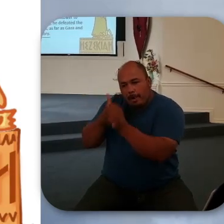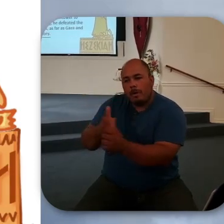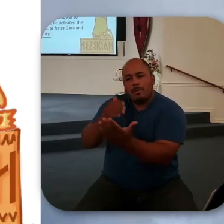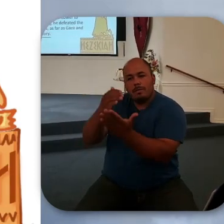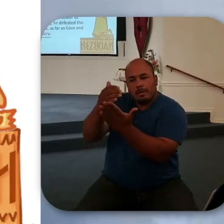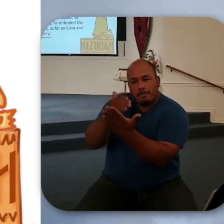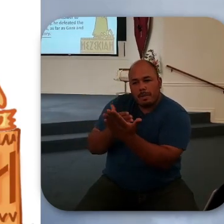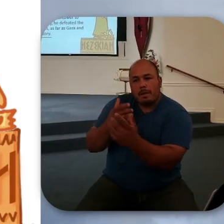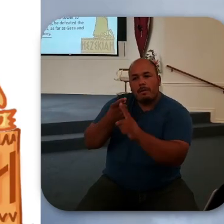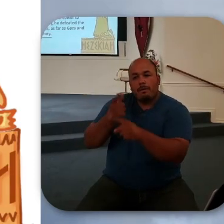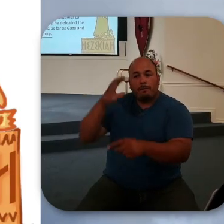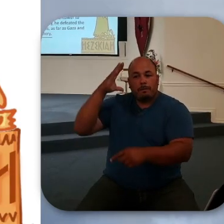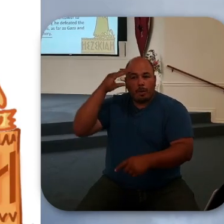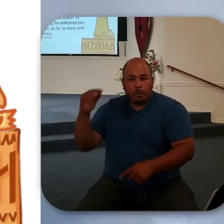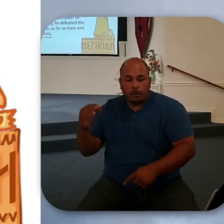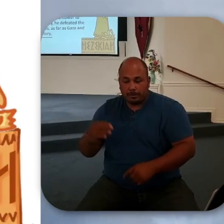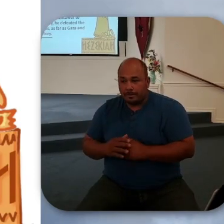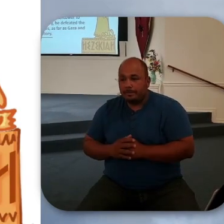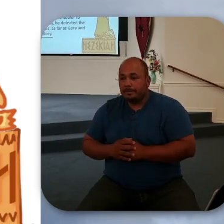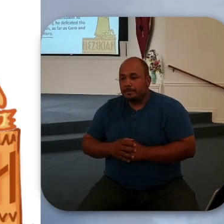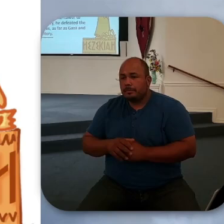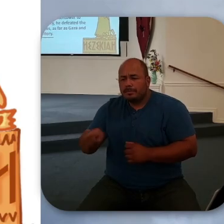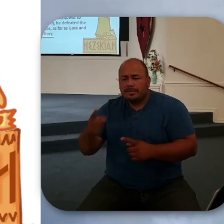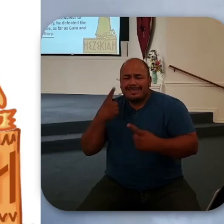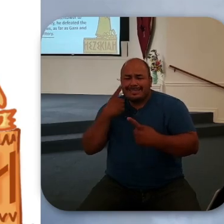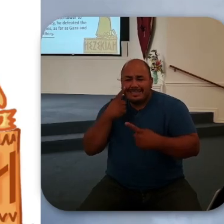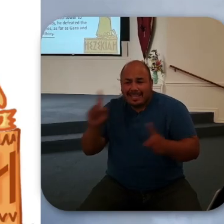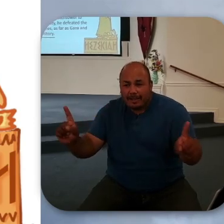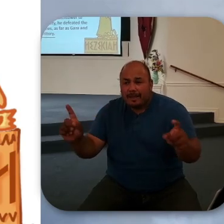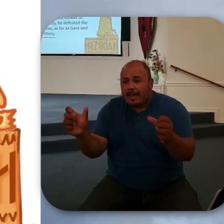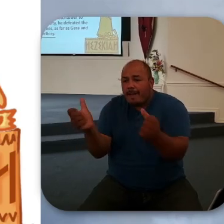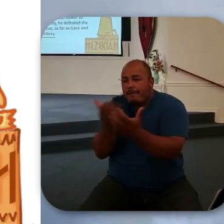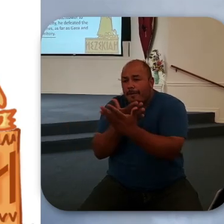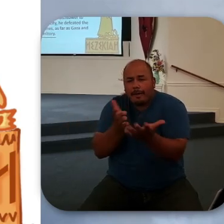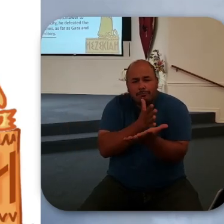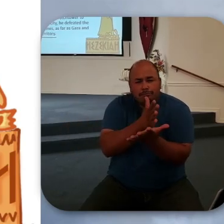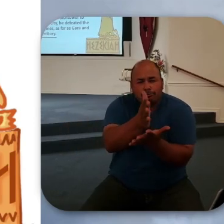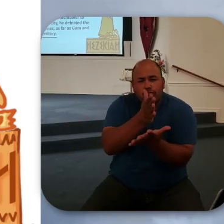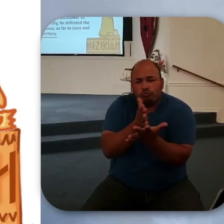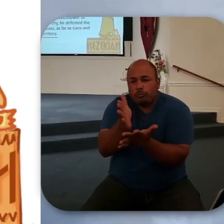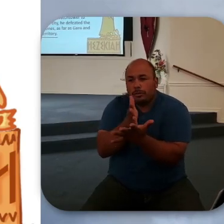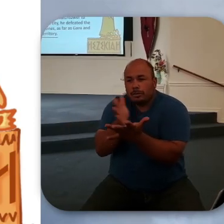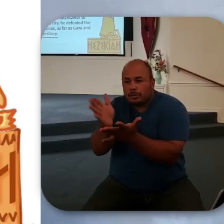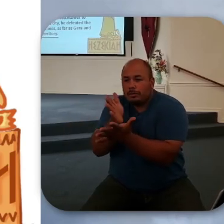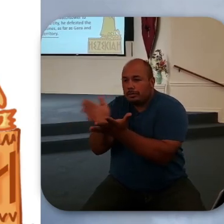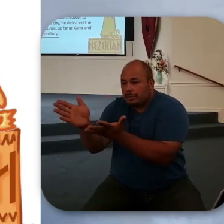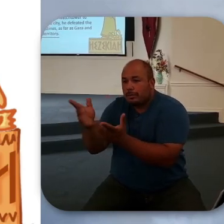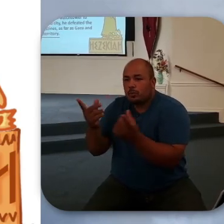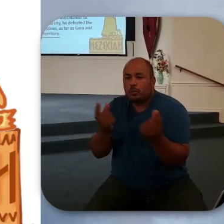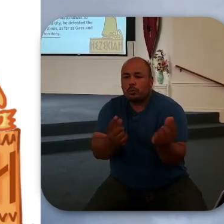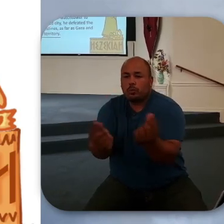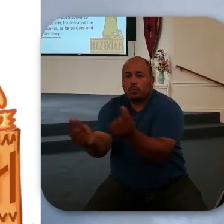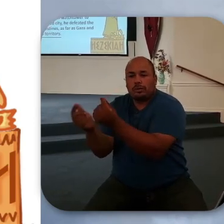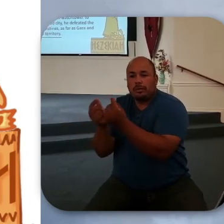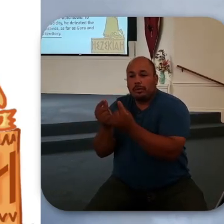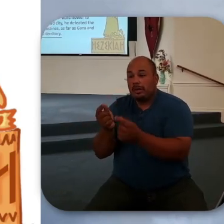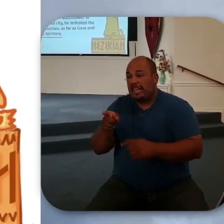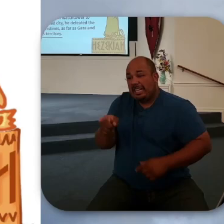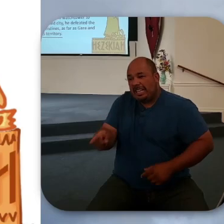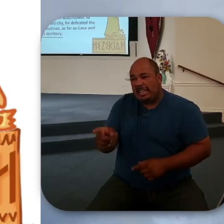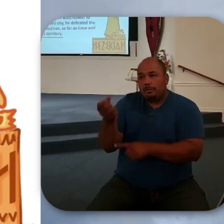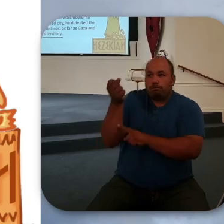the Lord was with him. He was successful in whatever he undertook. He rebelled against the king of Assyria and did not serve